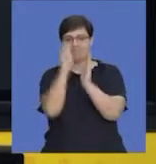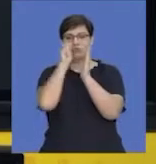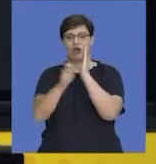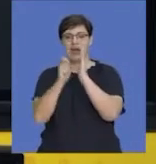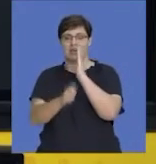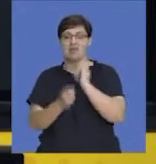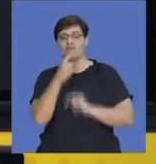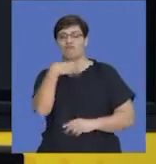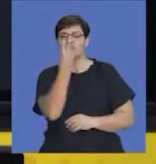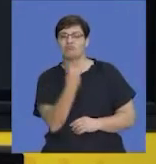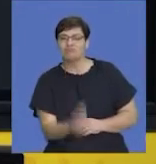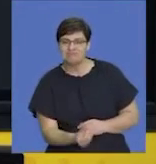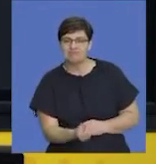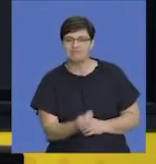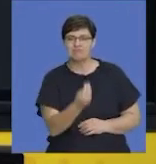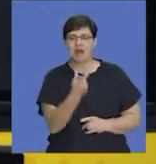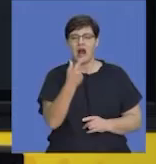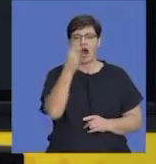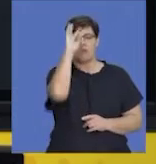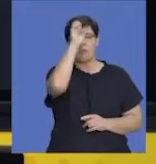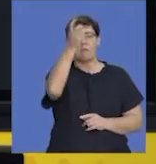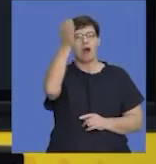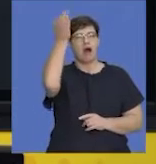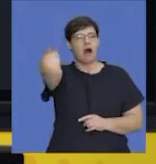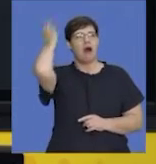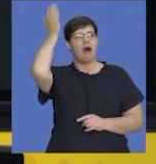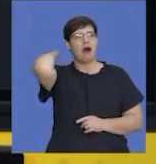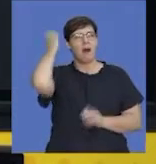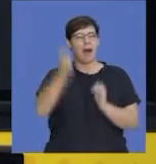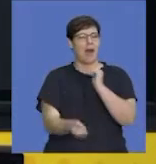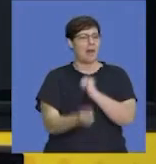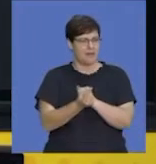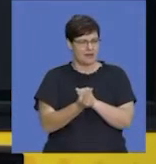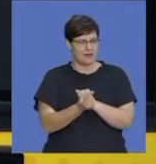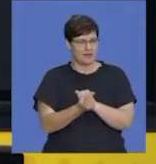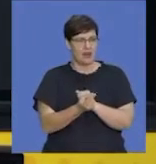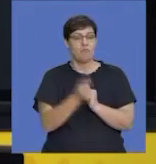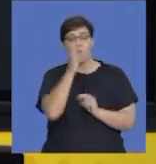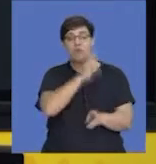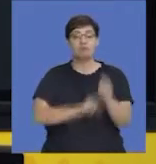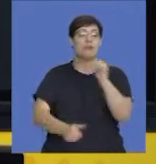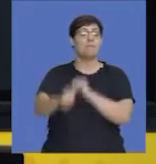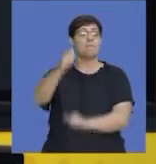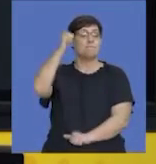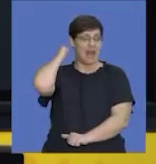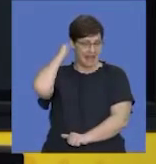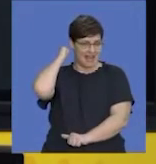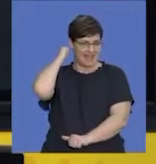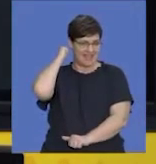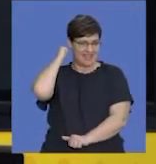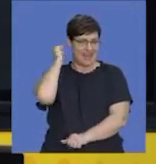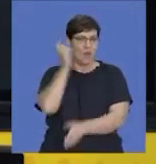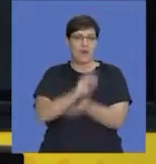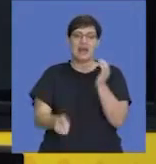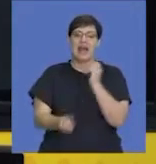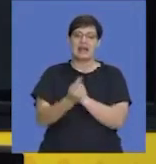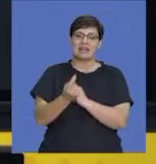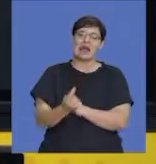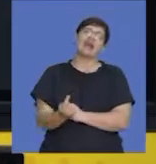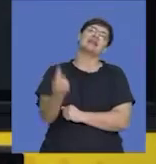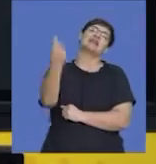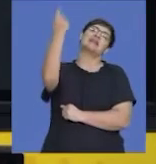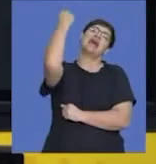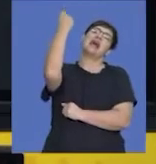childhood memory, obviously you're talking about something that has passed, and you will have to refer back to what happened in them